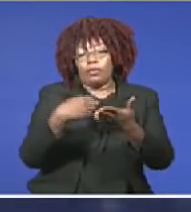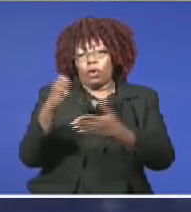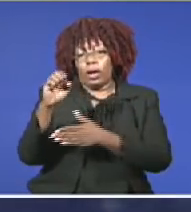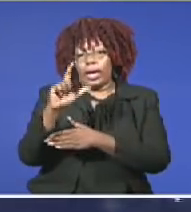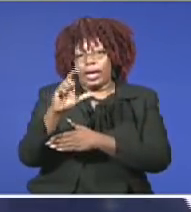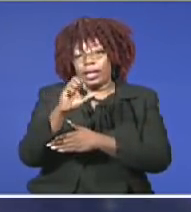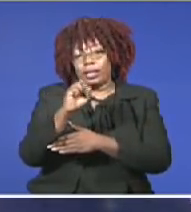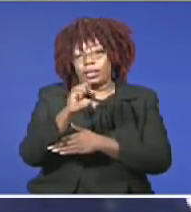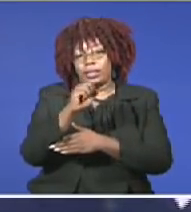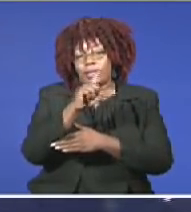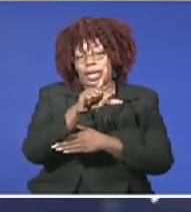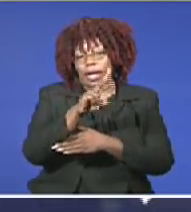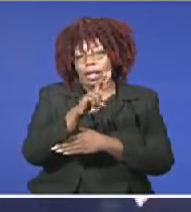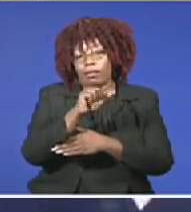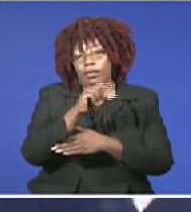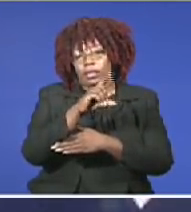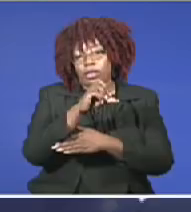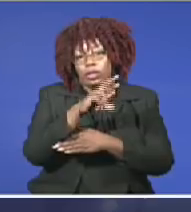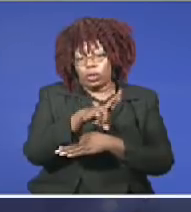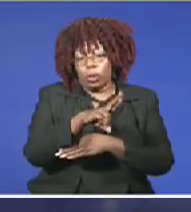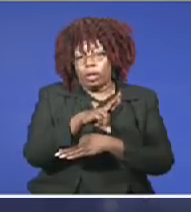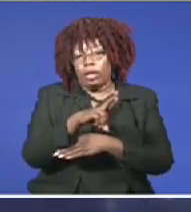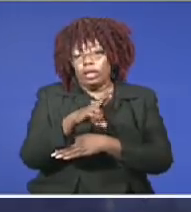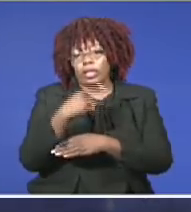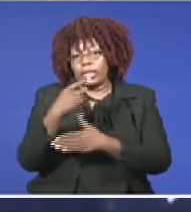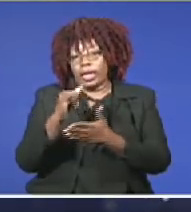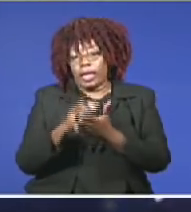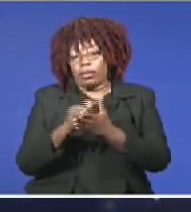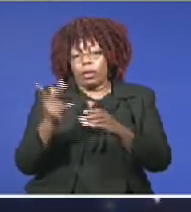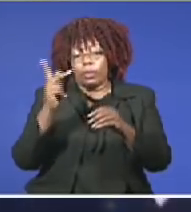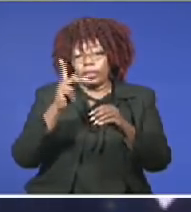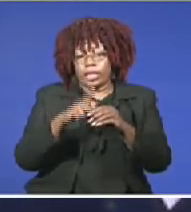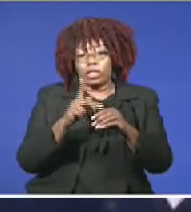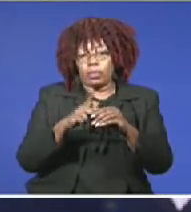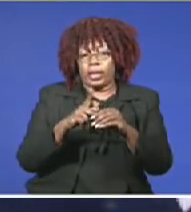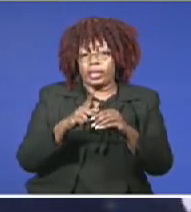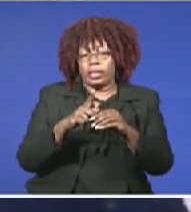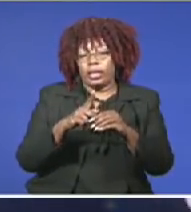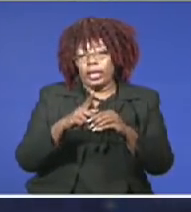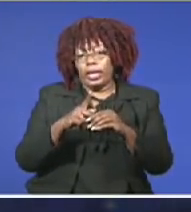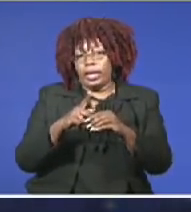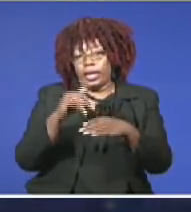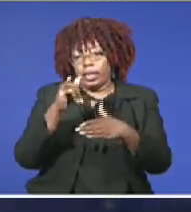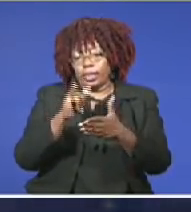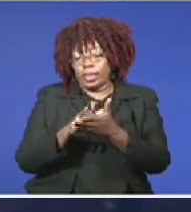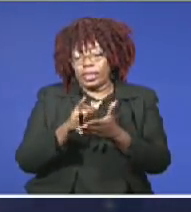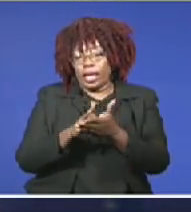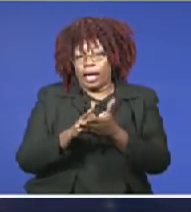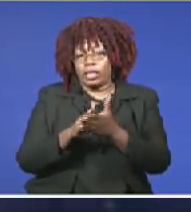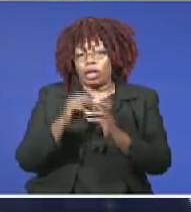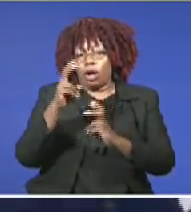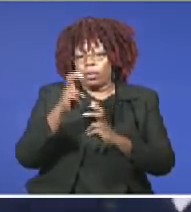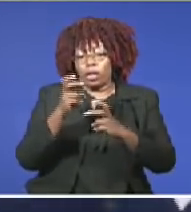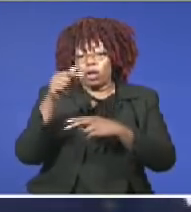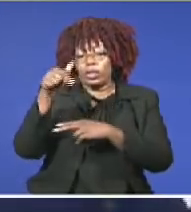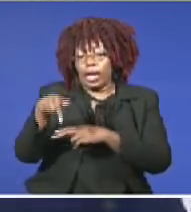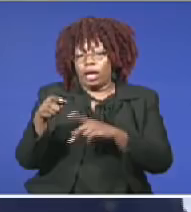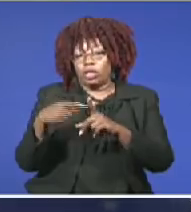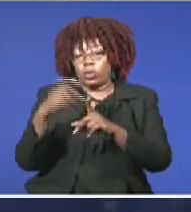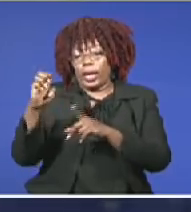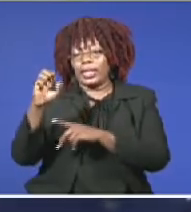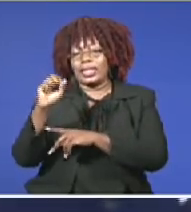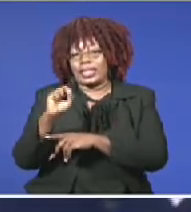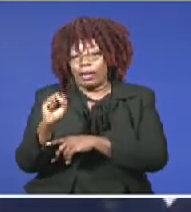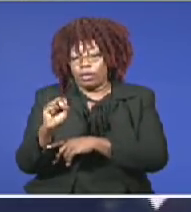So the team going to go to Fort Lauderdale, will participate in an American competition, turn around, fly down to El